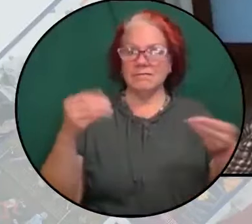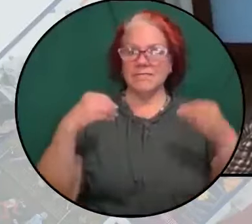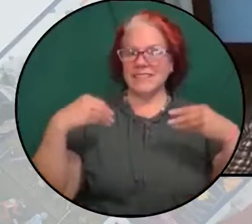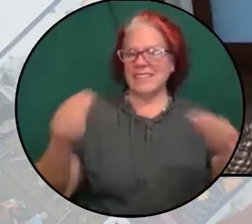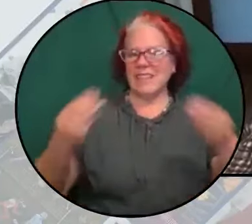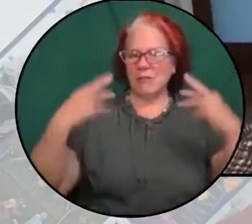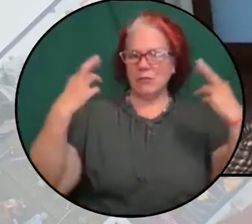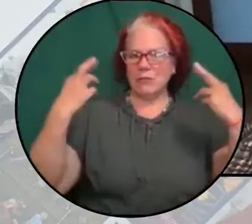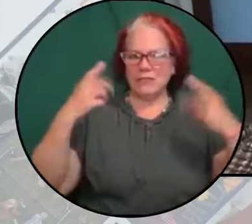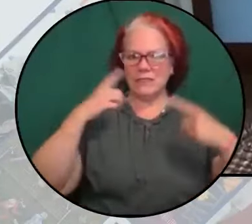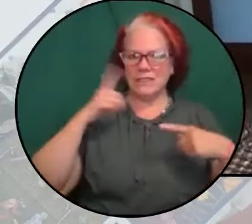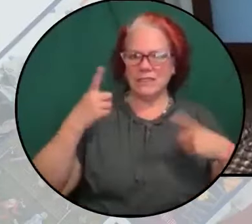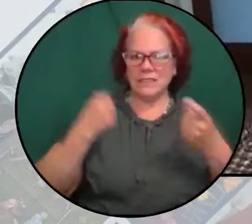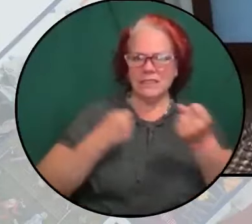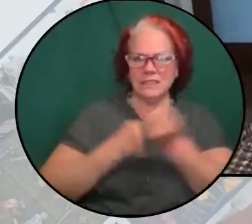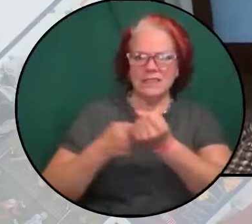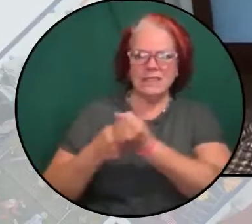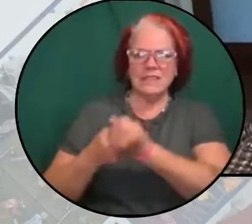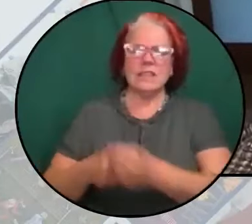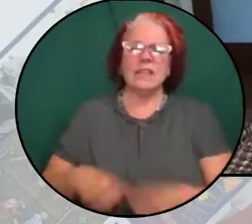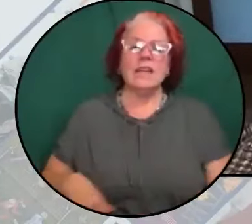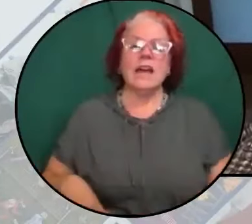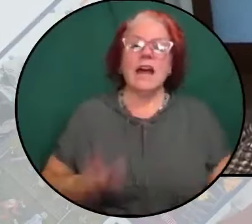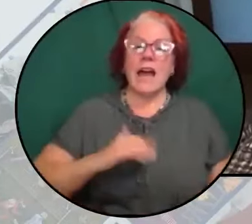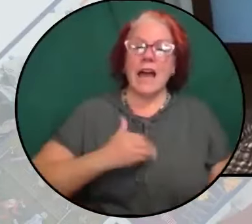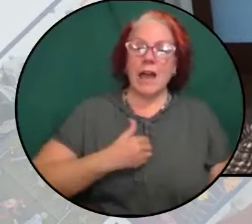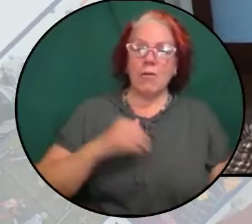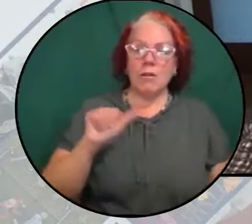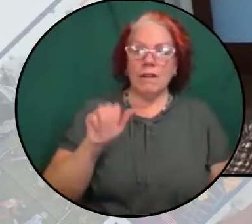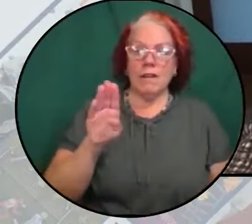Justified the Abolitionist Movement